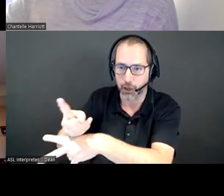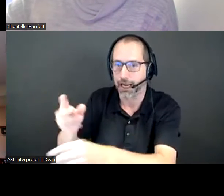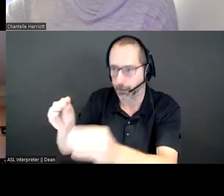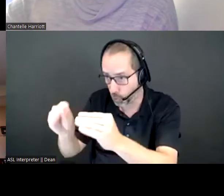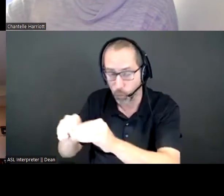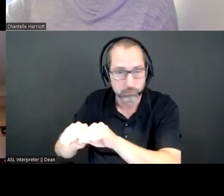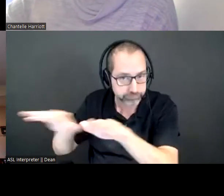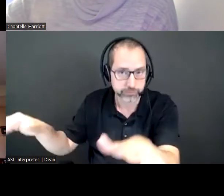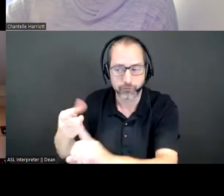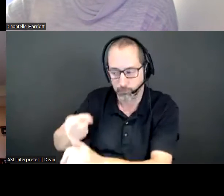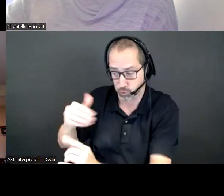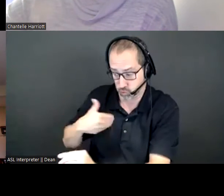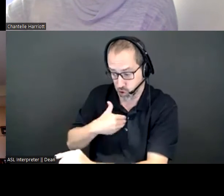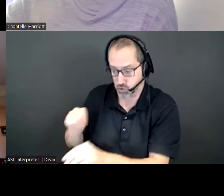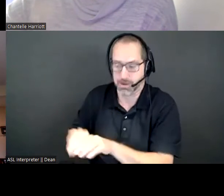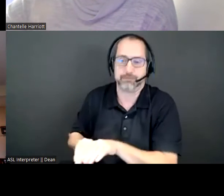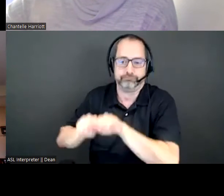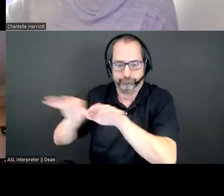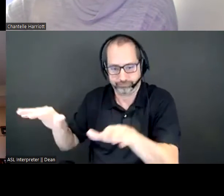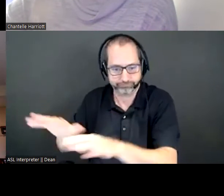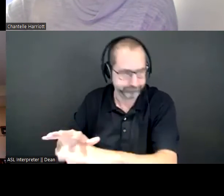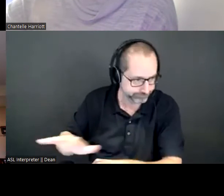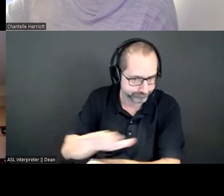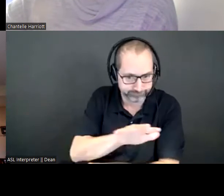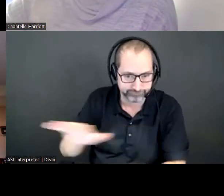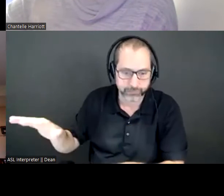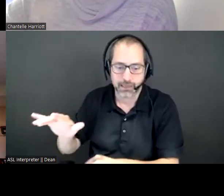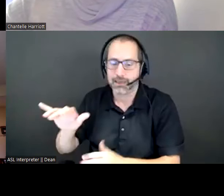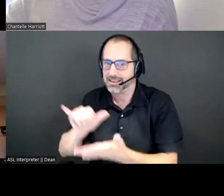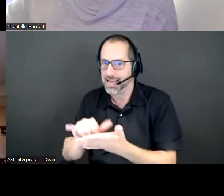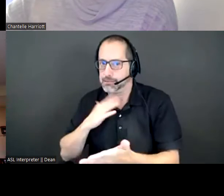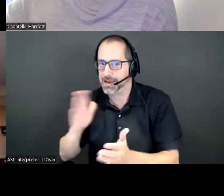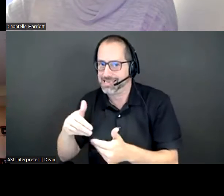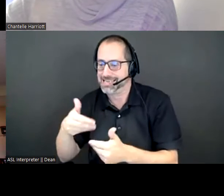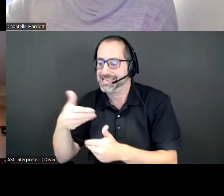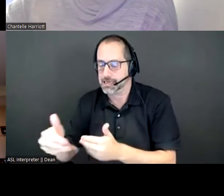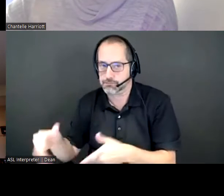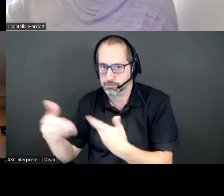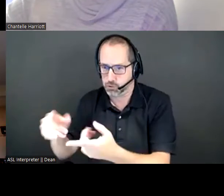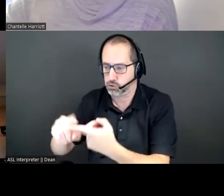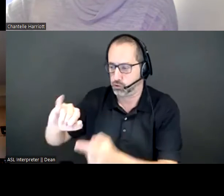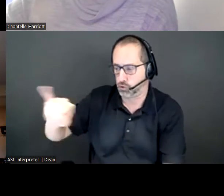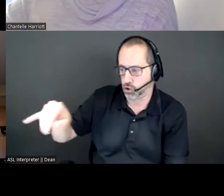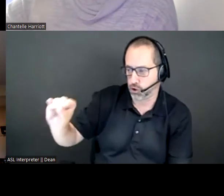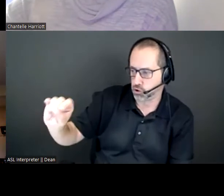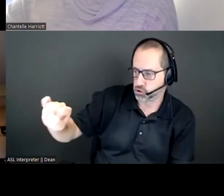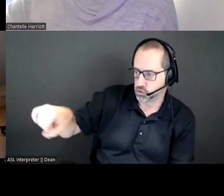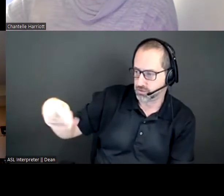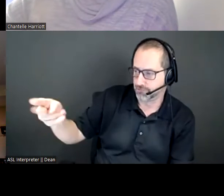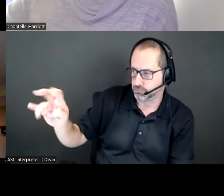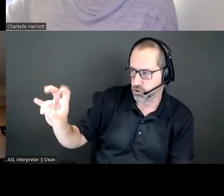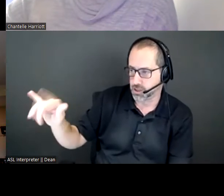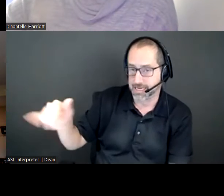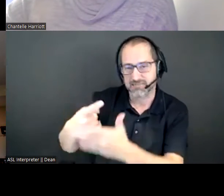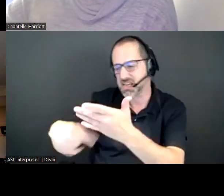Toronto. So this is going to be my next proposal to Joseph Burley in the next week or so, that